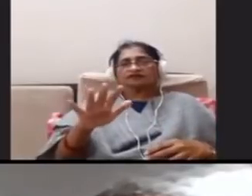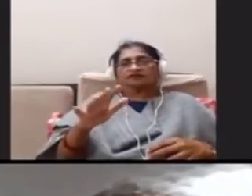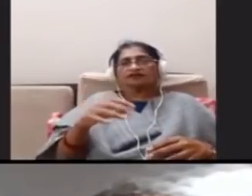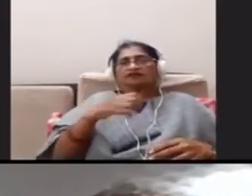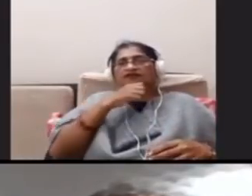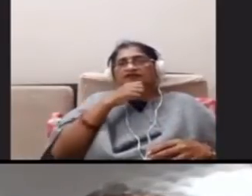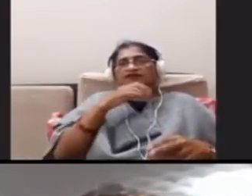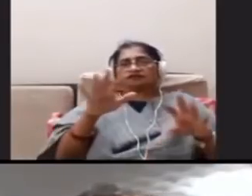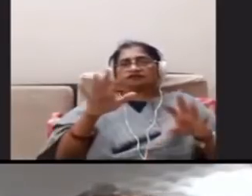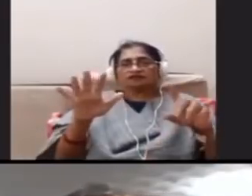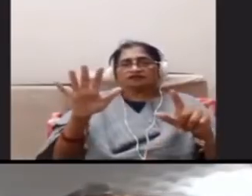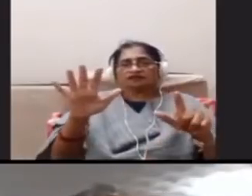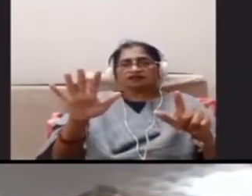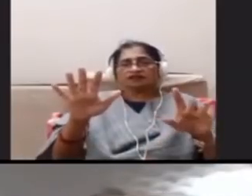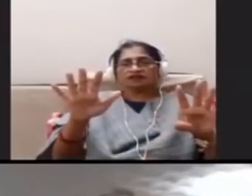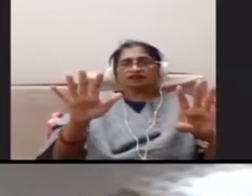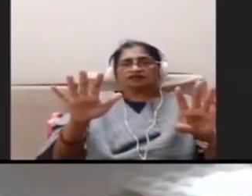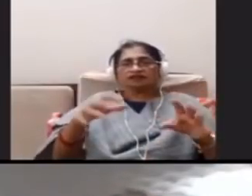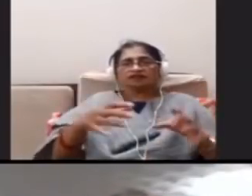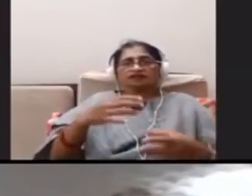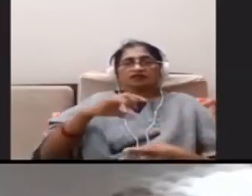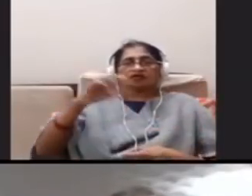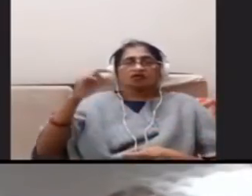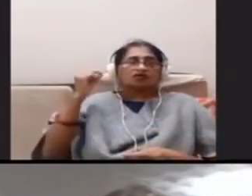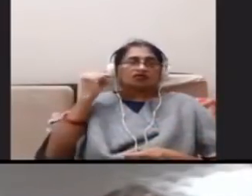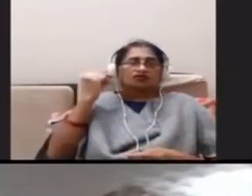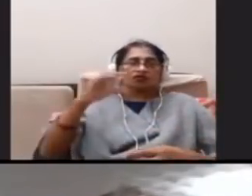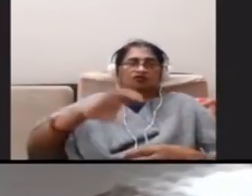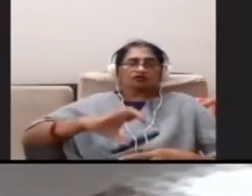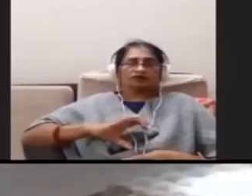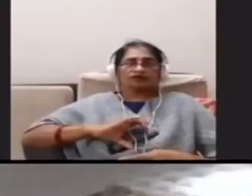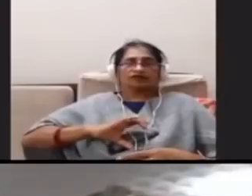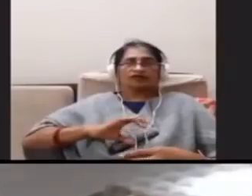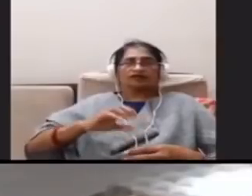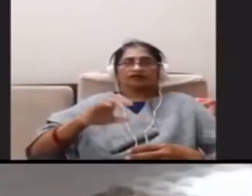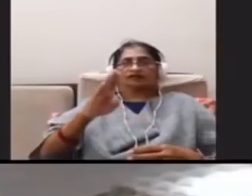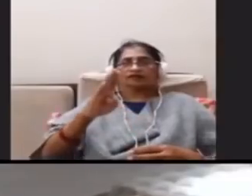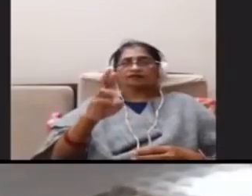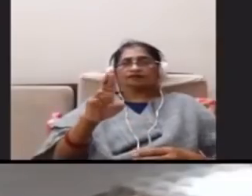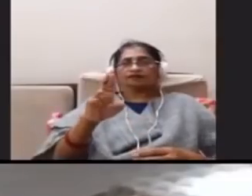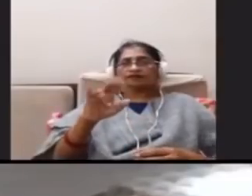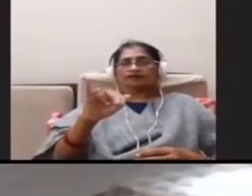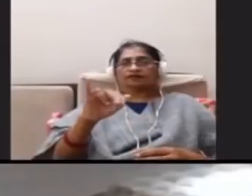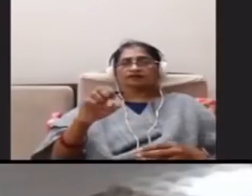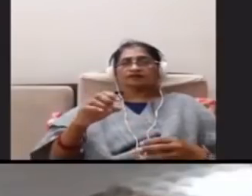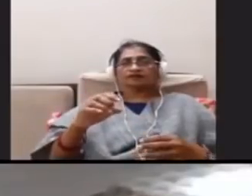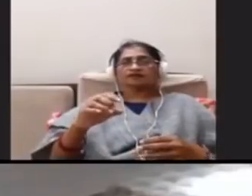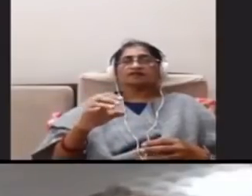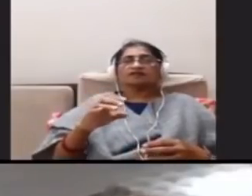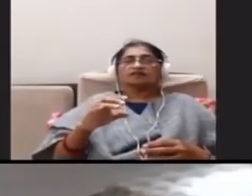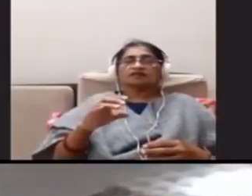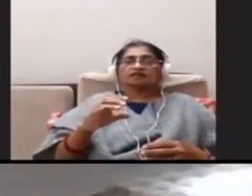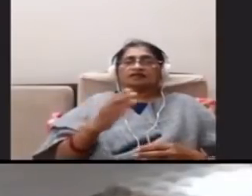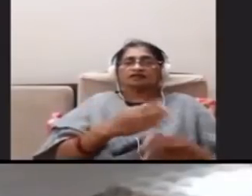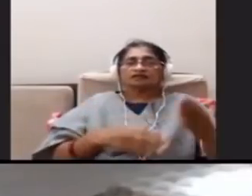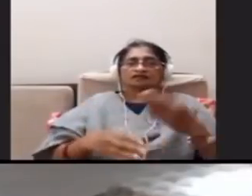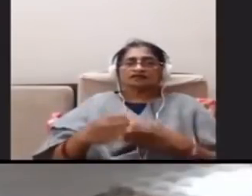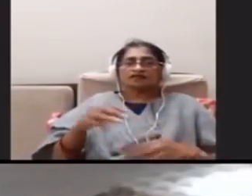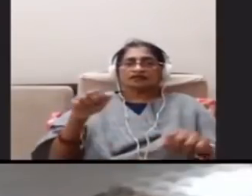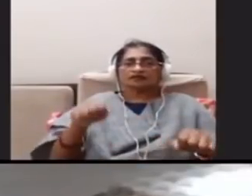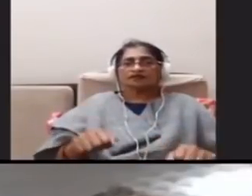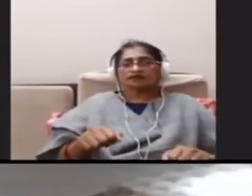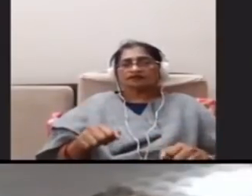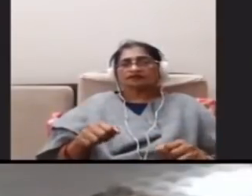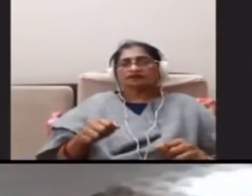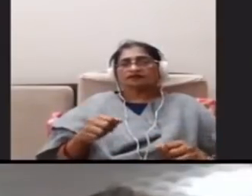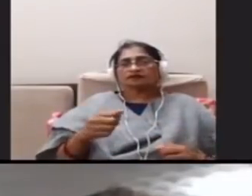medal in his first gala at the British Sports Association for the Disabled, BSAD, National Championships at Stoke